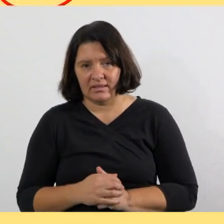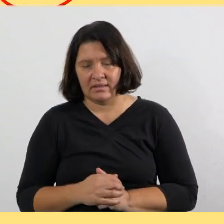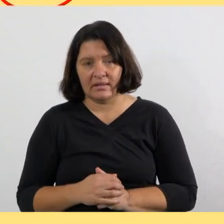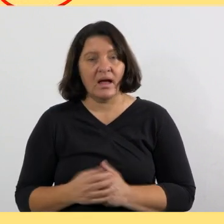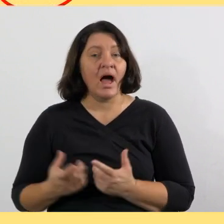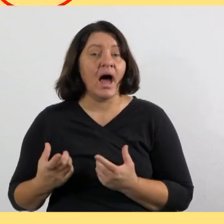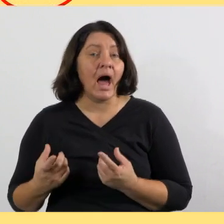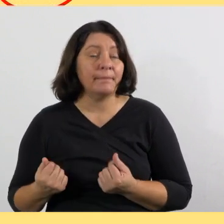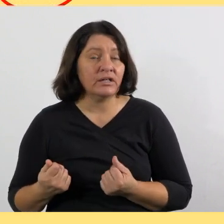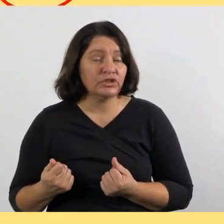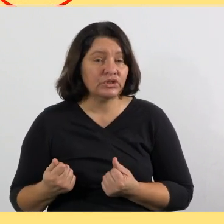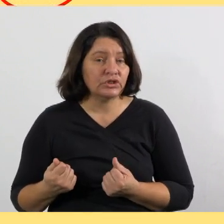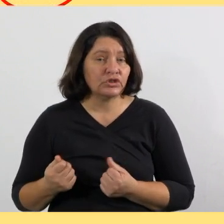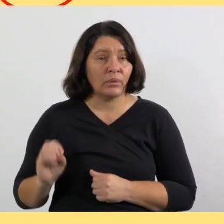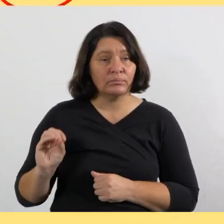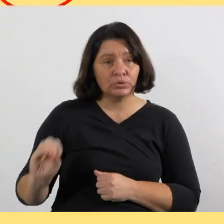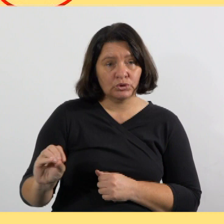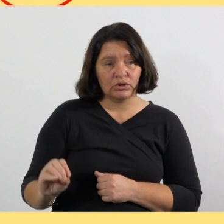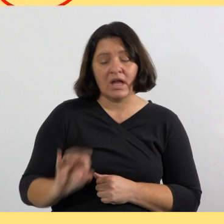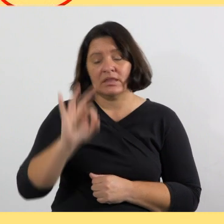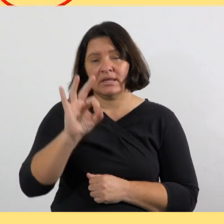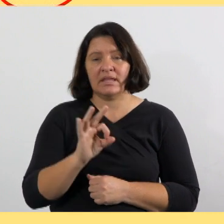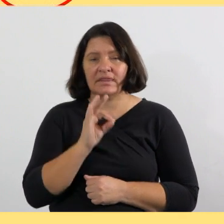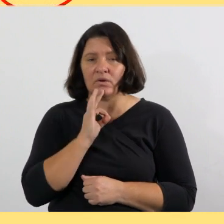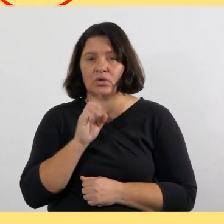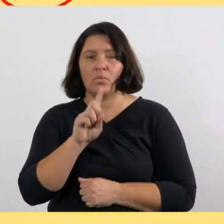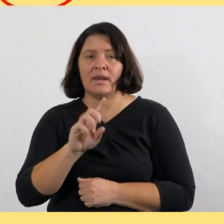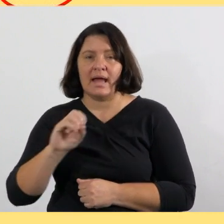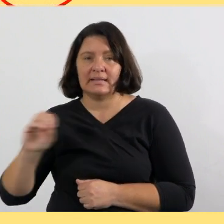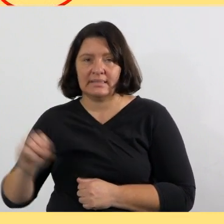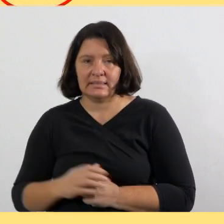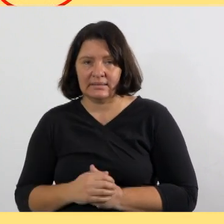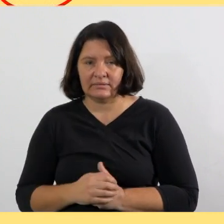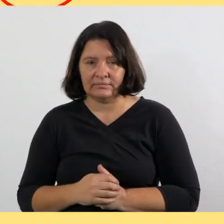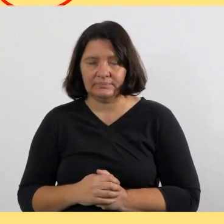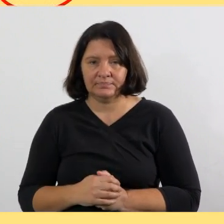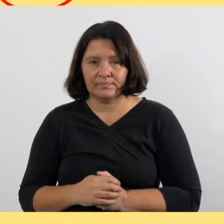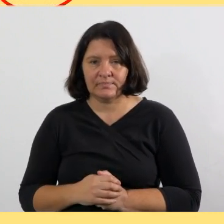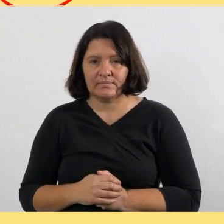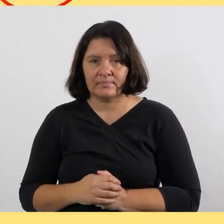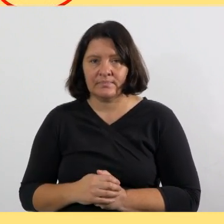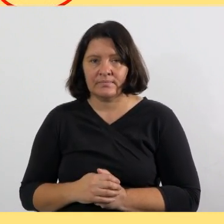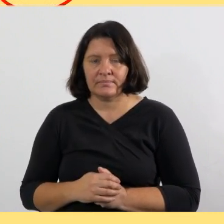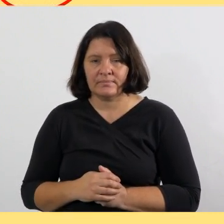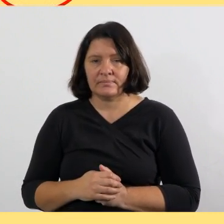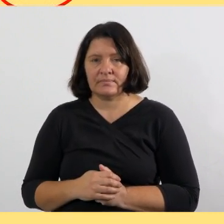DAJ. How much am I going to post here? 3,100. I'll bring my